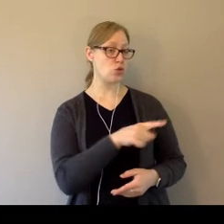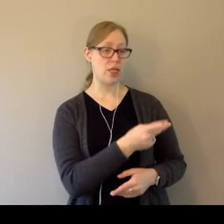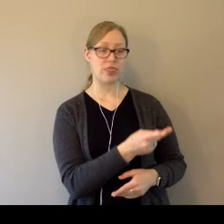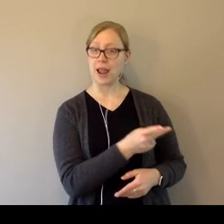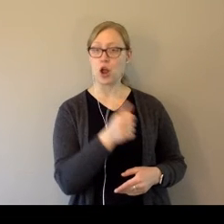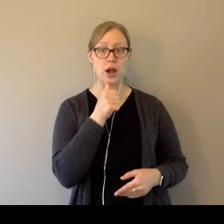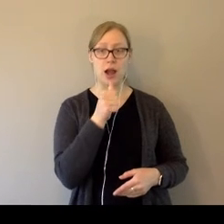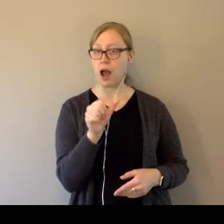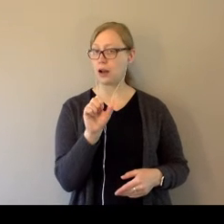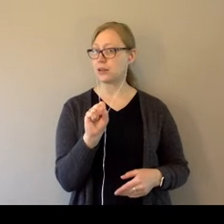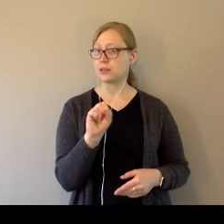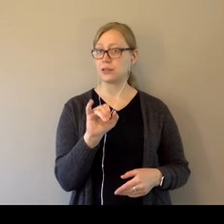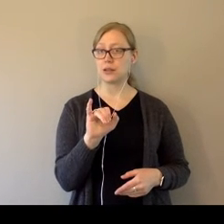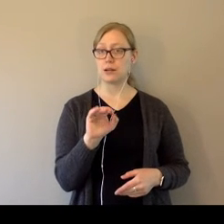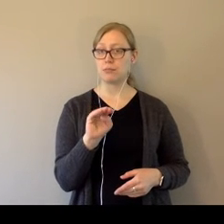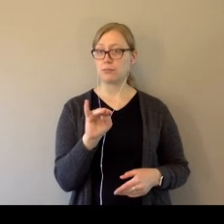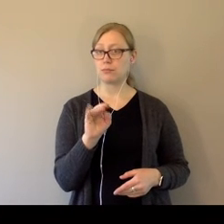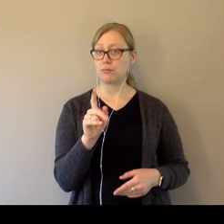this little